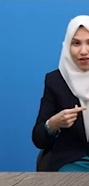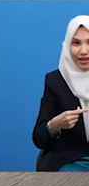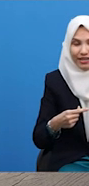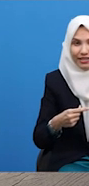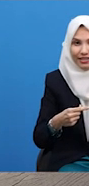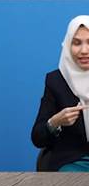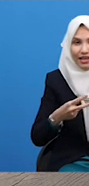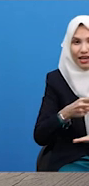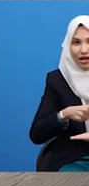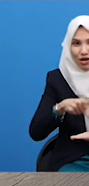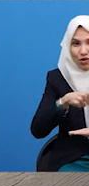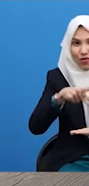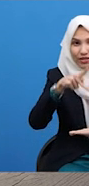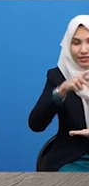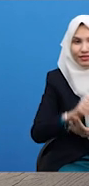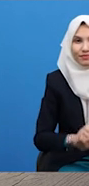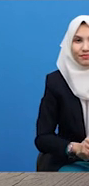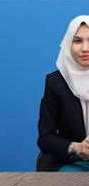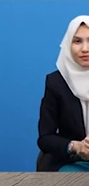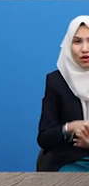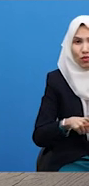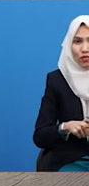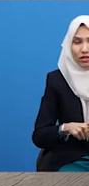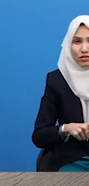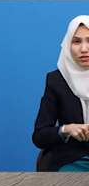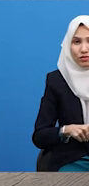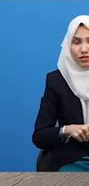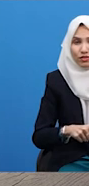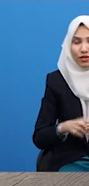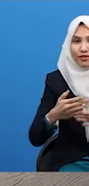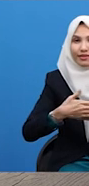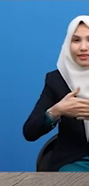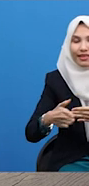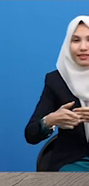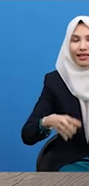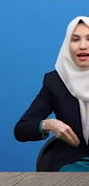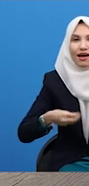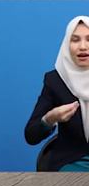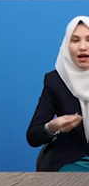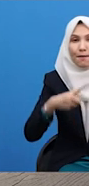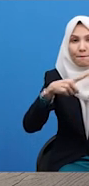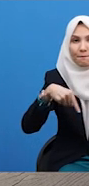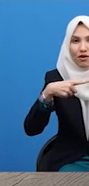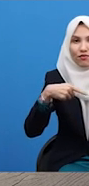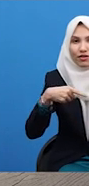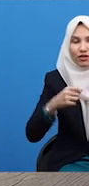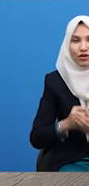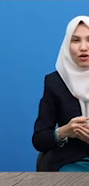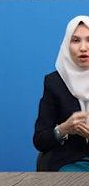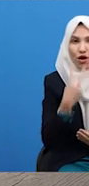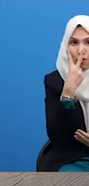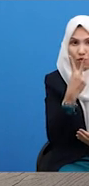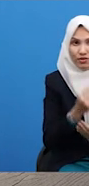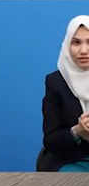mee. Thank you. What do we do next? How about if we go watch Eat?